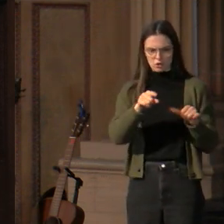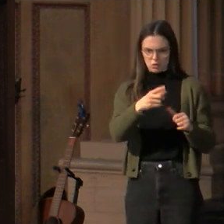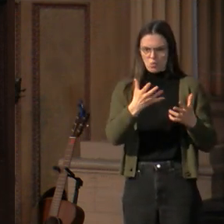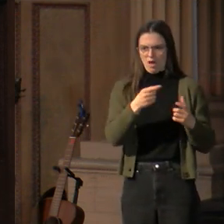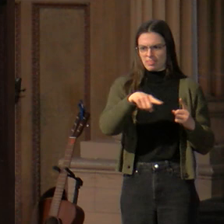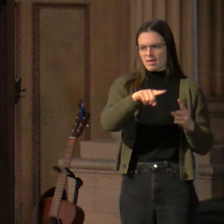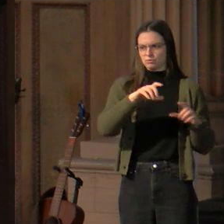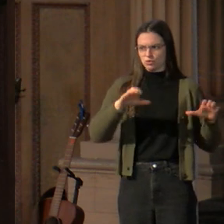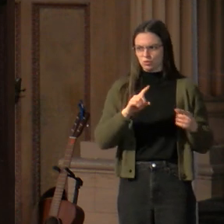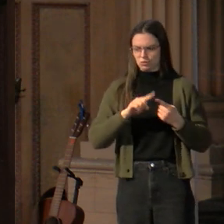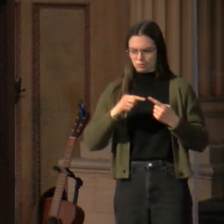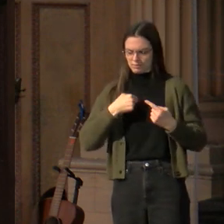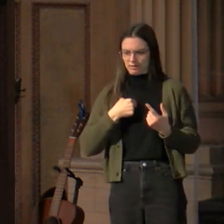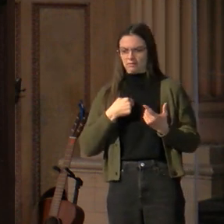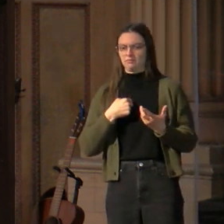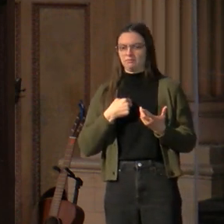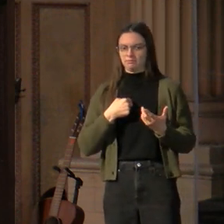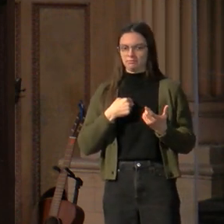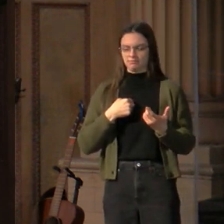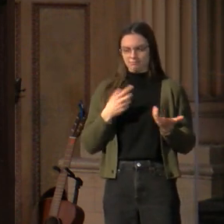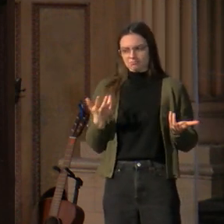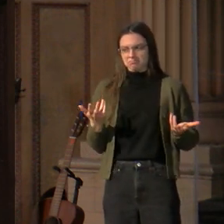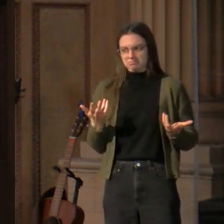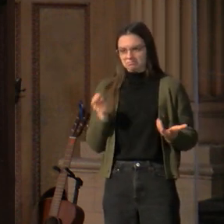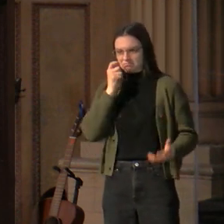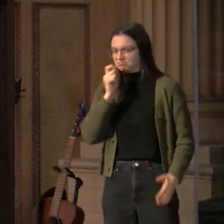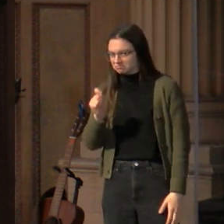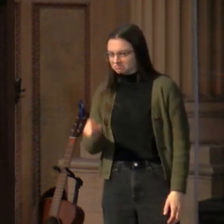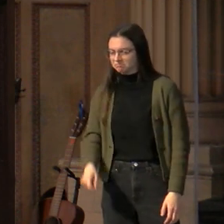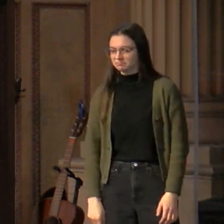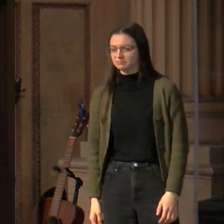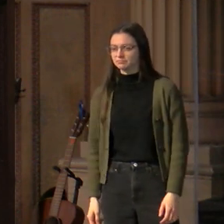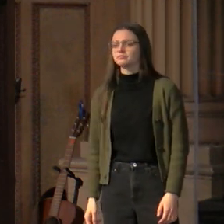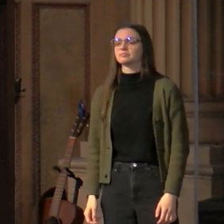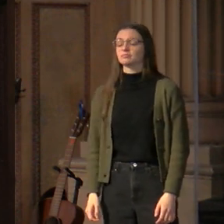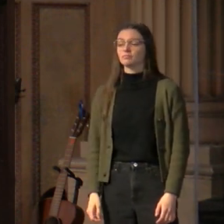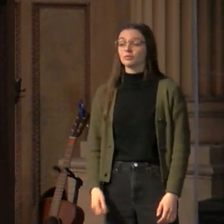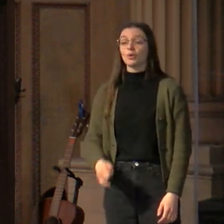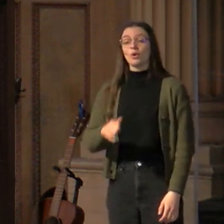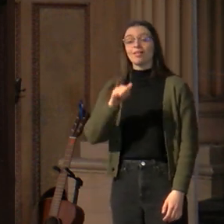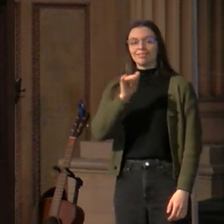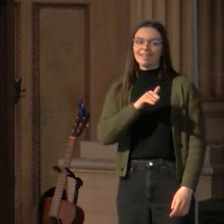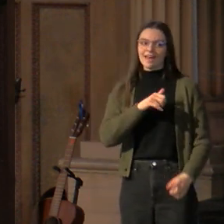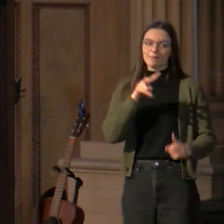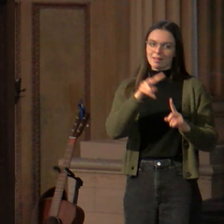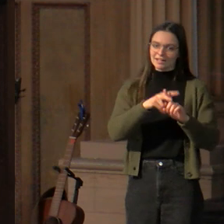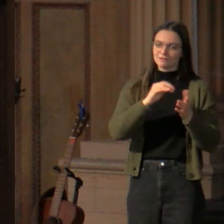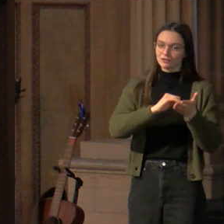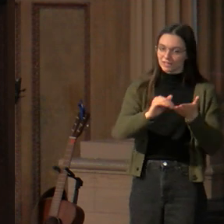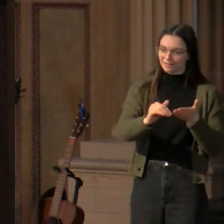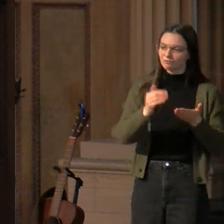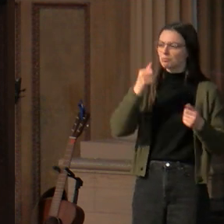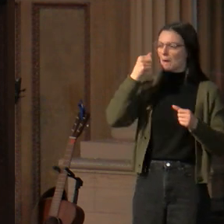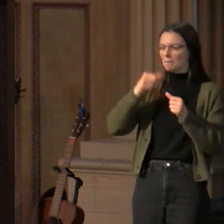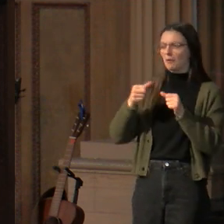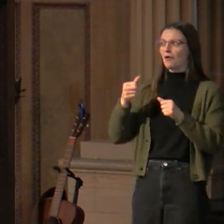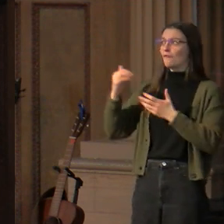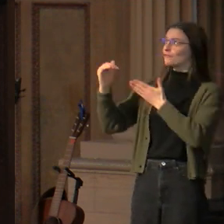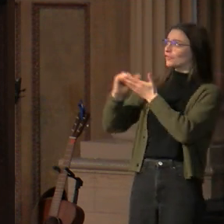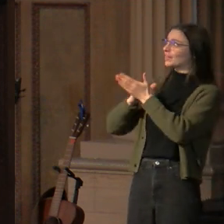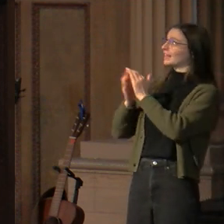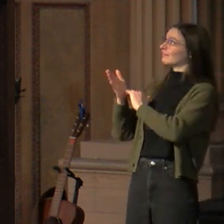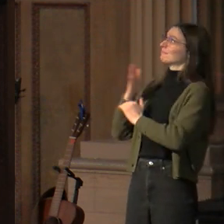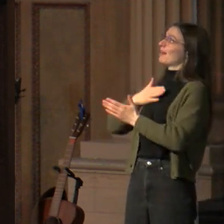law and the prophets. And Jesus has already taken this principle and applied it to forgiveness. Forgive us our debts as we forgive others.